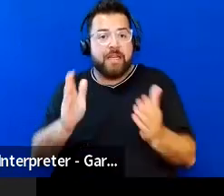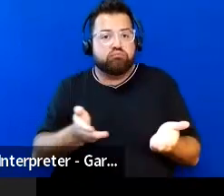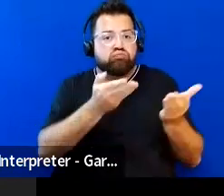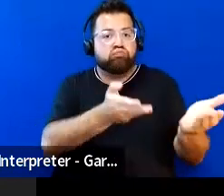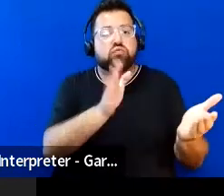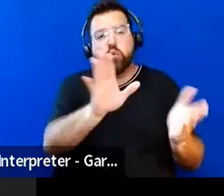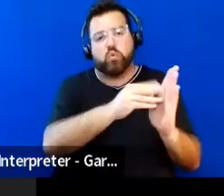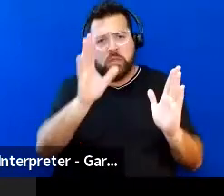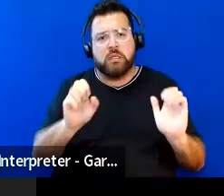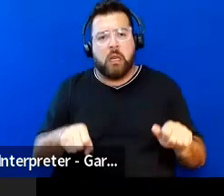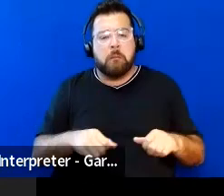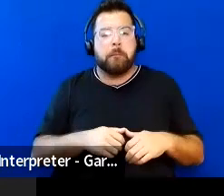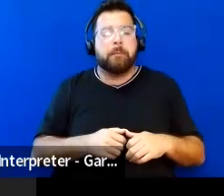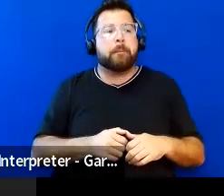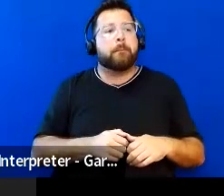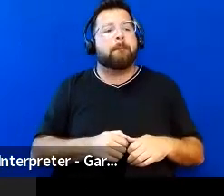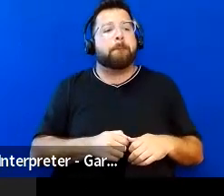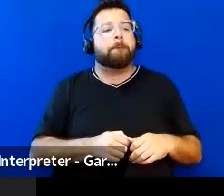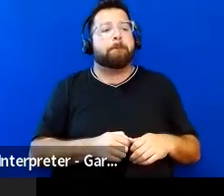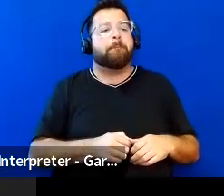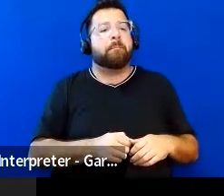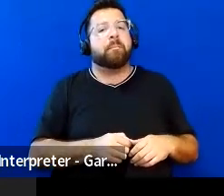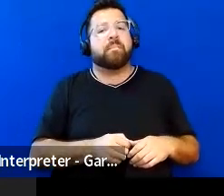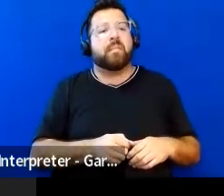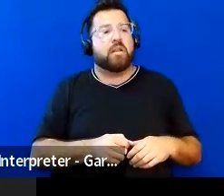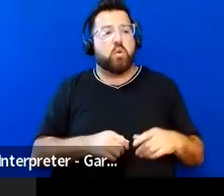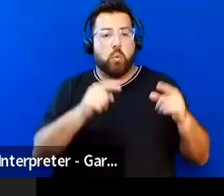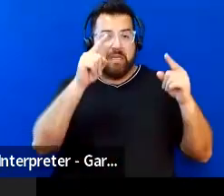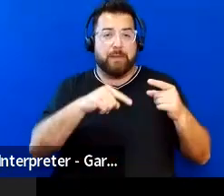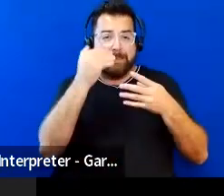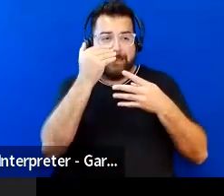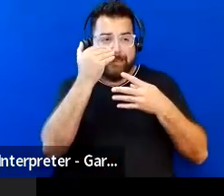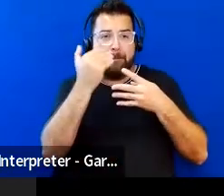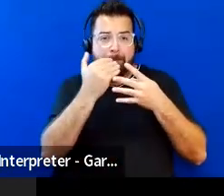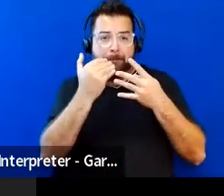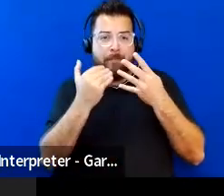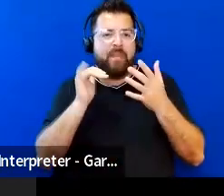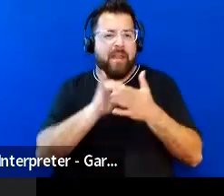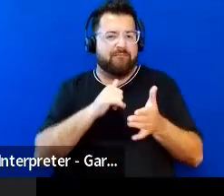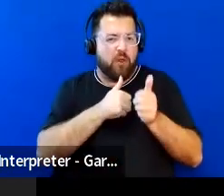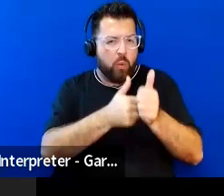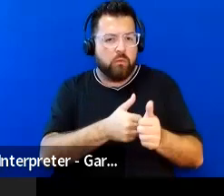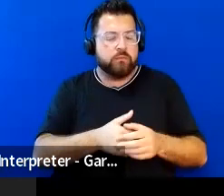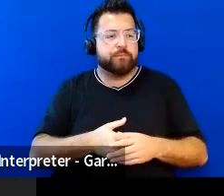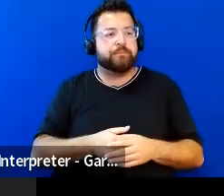So this is where, these are the steps that we're going to follow. All right.